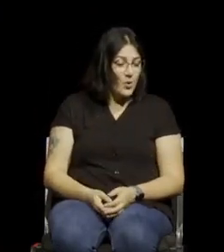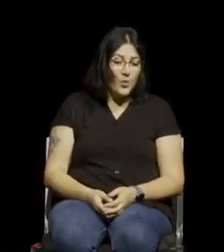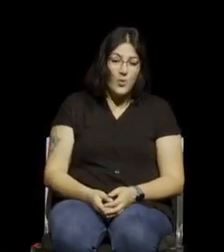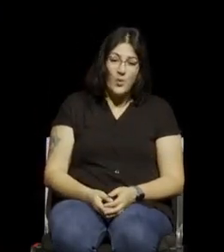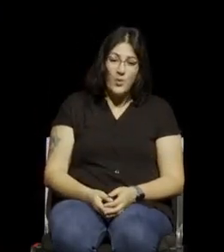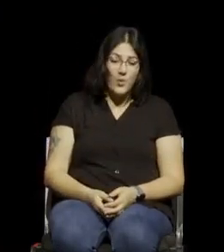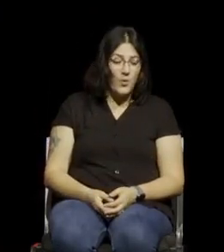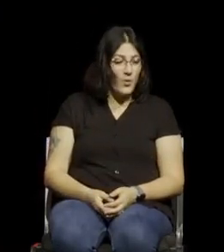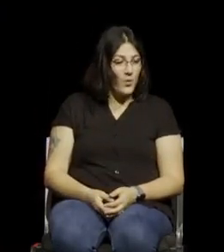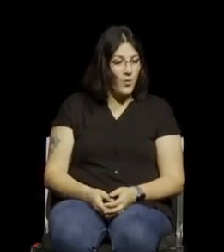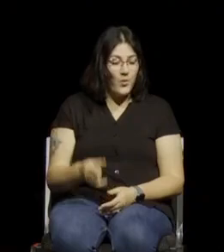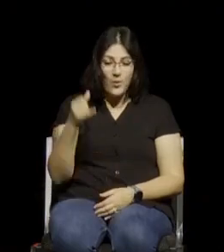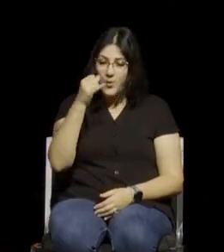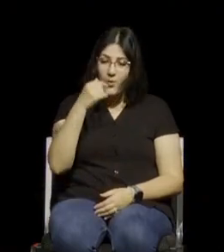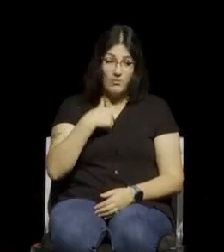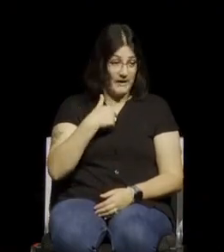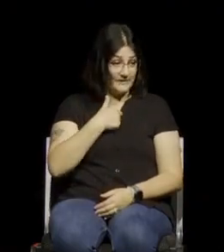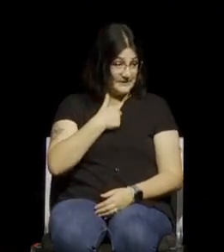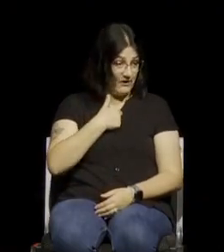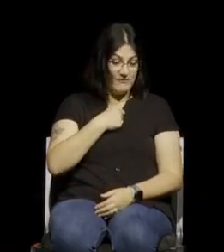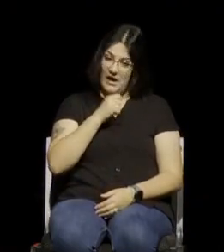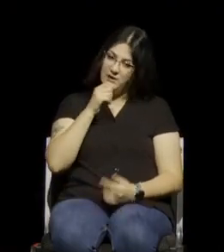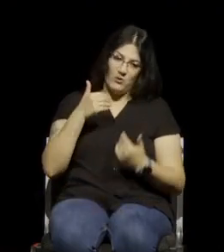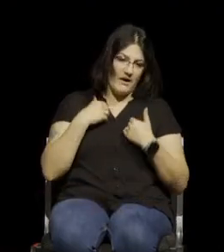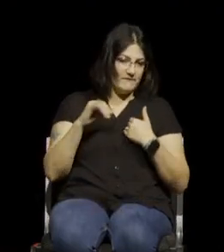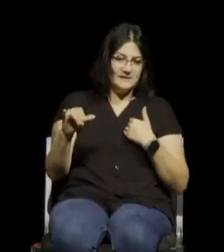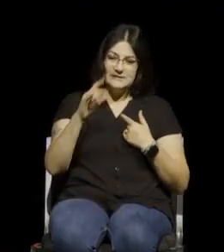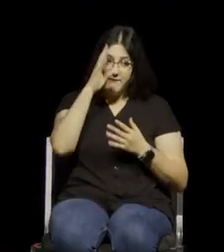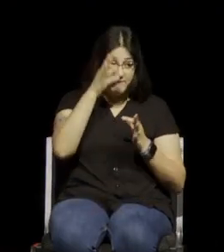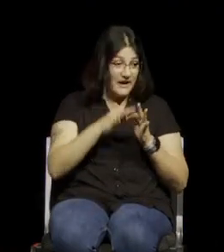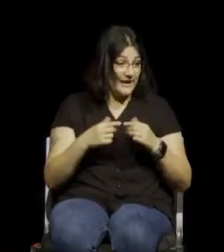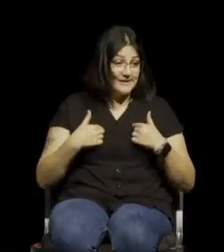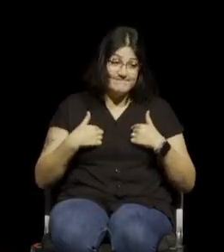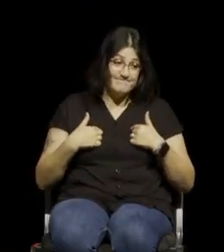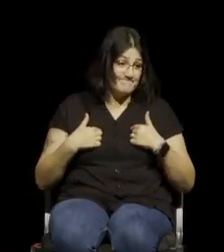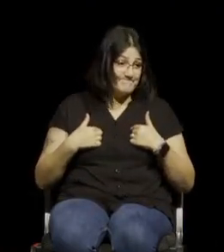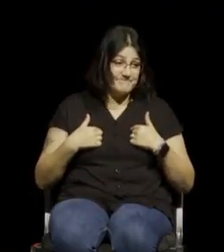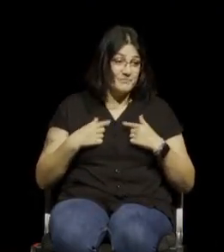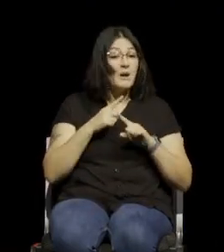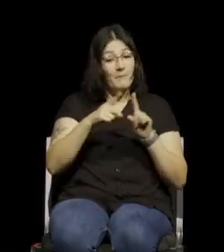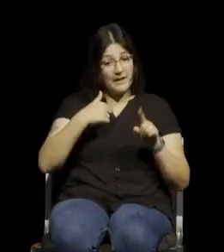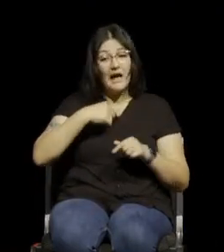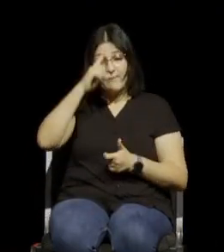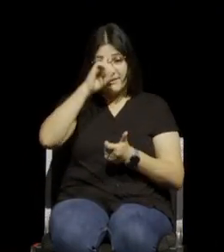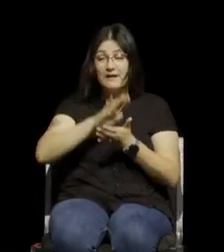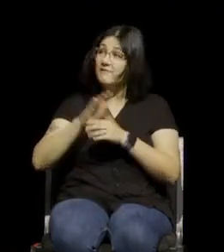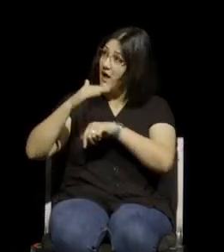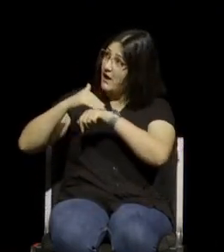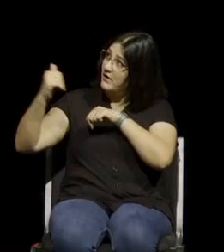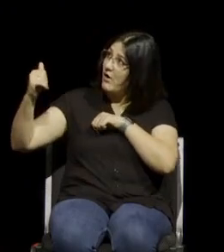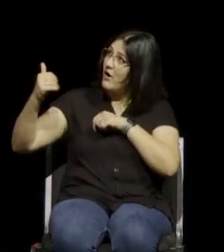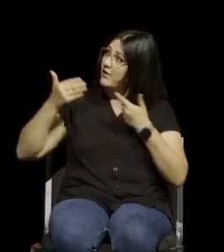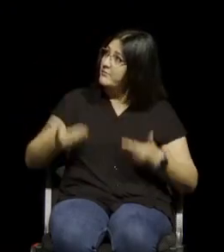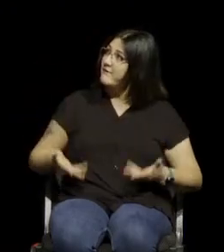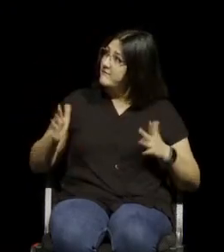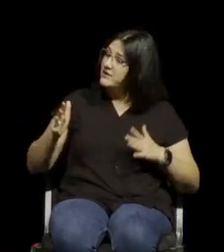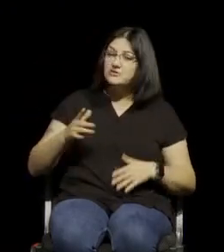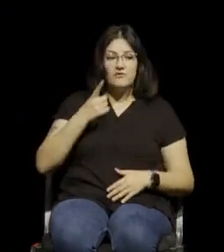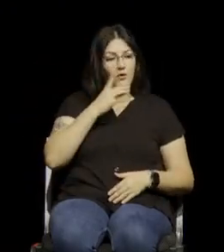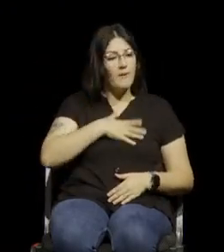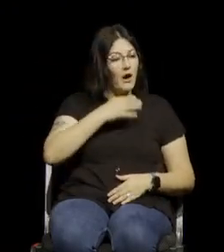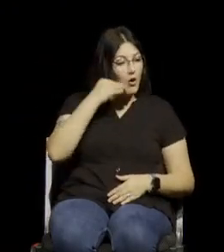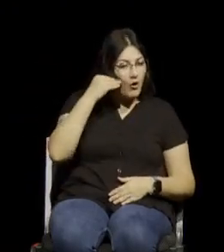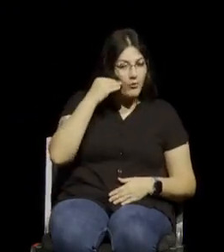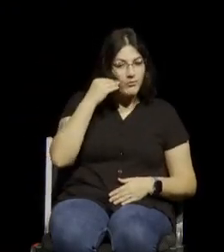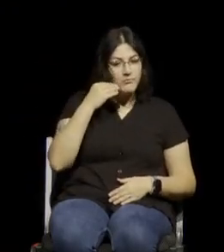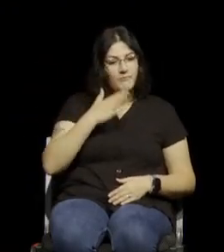living. I don't have that kind of faith. But I do believe that God's called me to my home and to my work and to